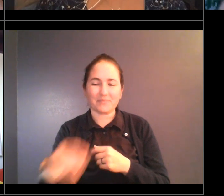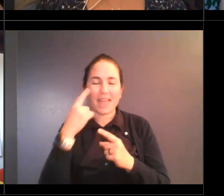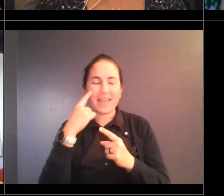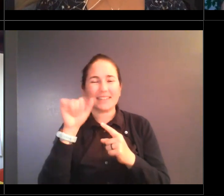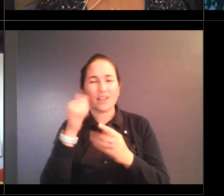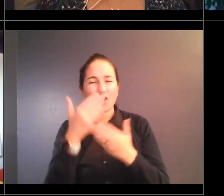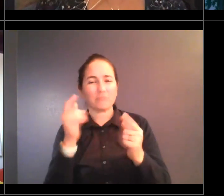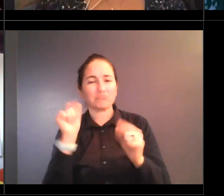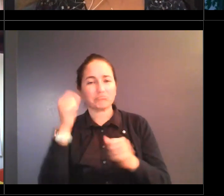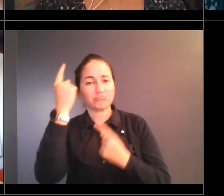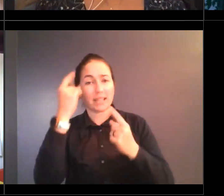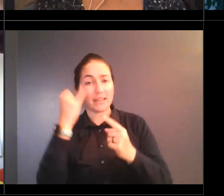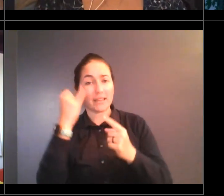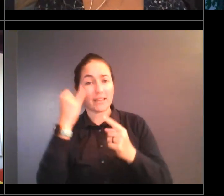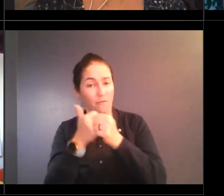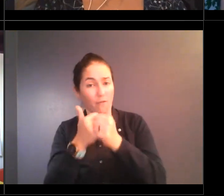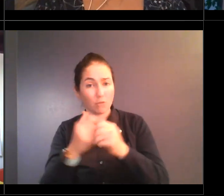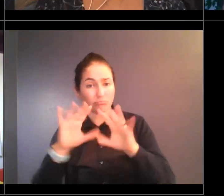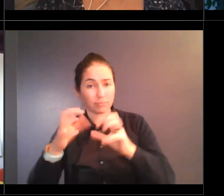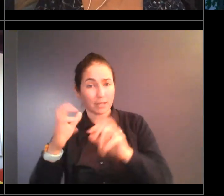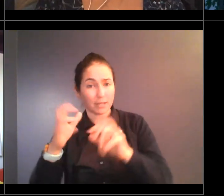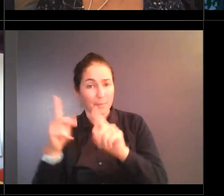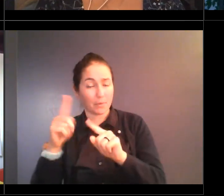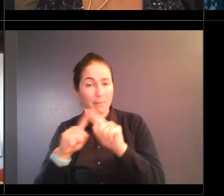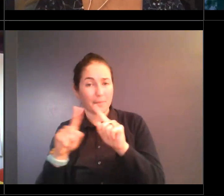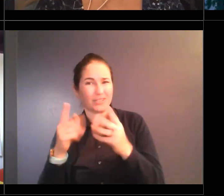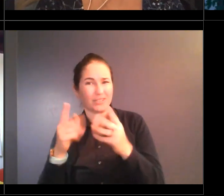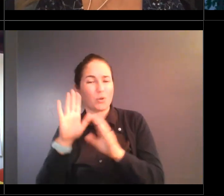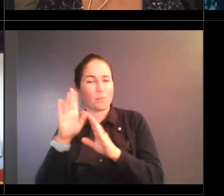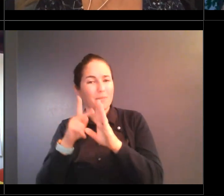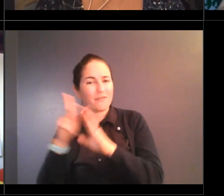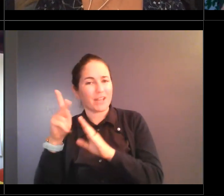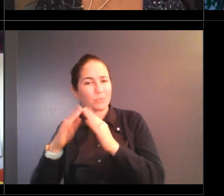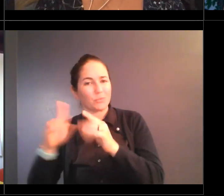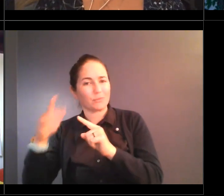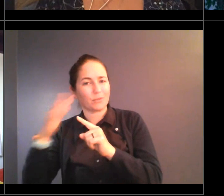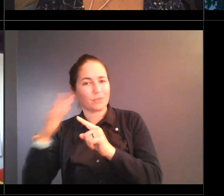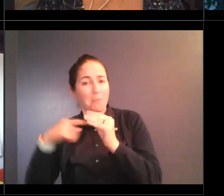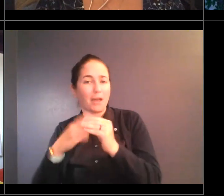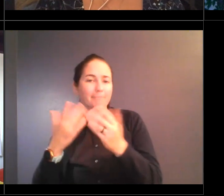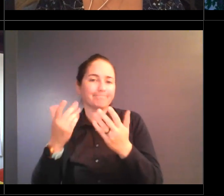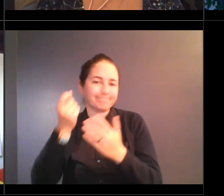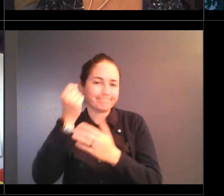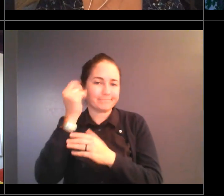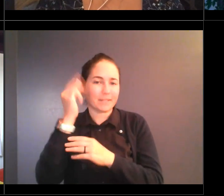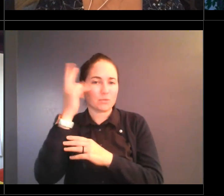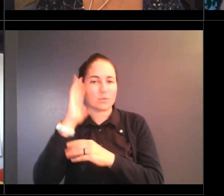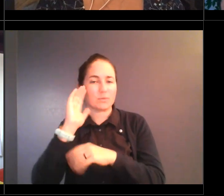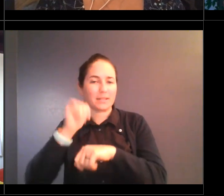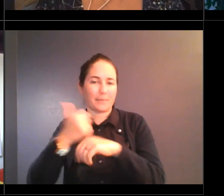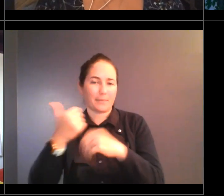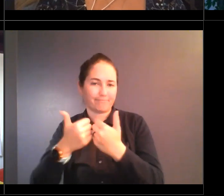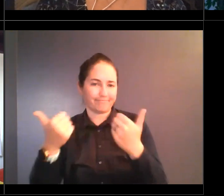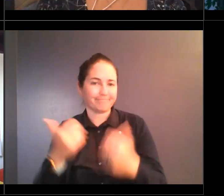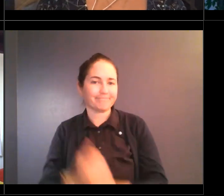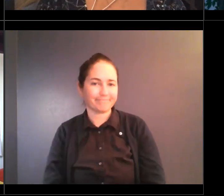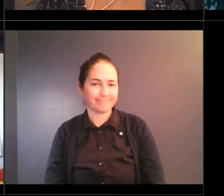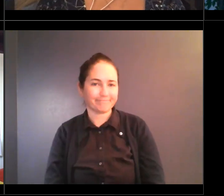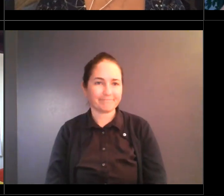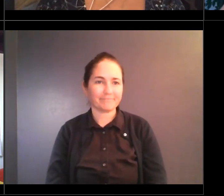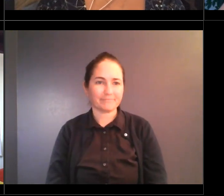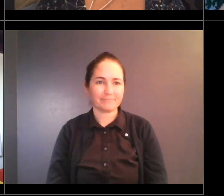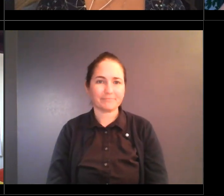If you want to follow a group of people that you don't want your professional community to know about, then that's why you make another one. Excellent Yeah, I was